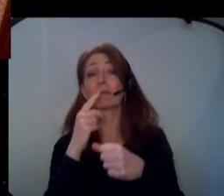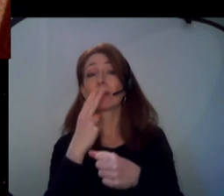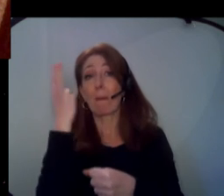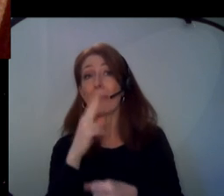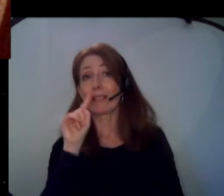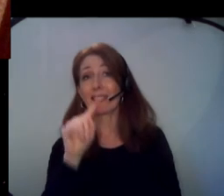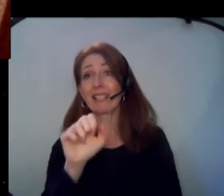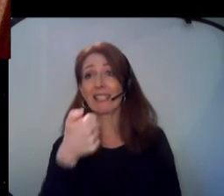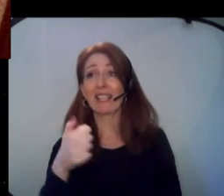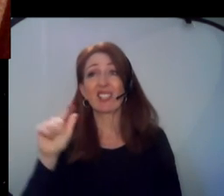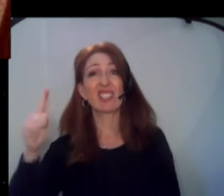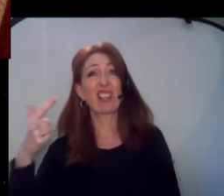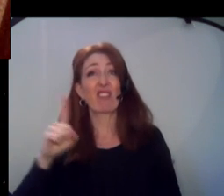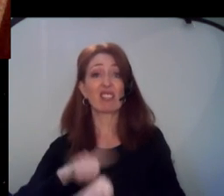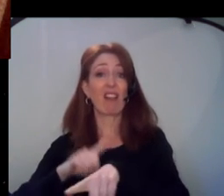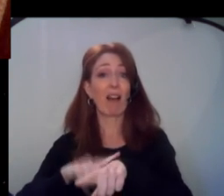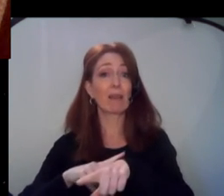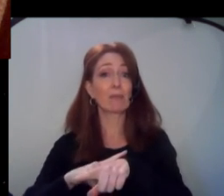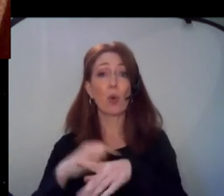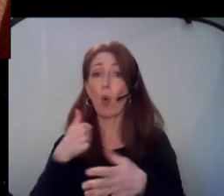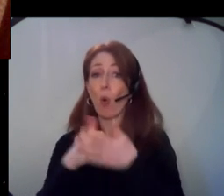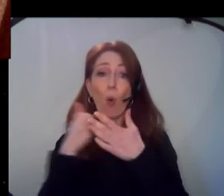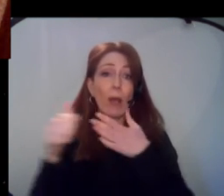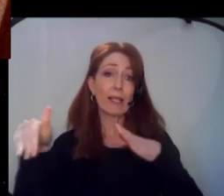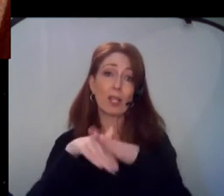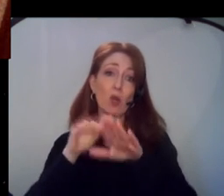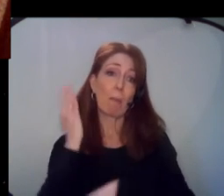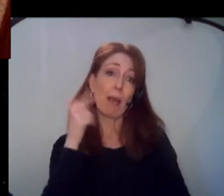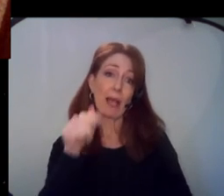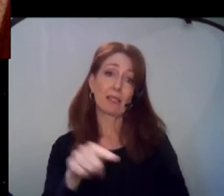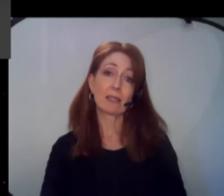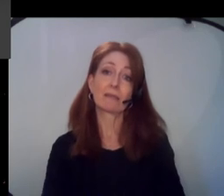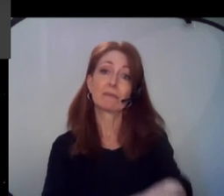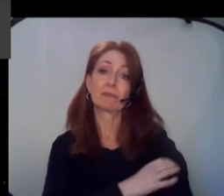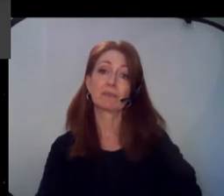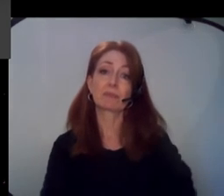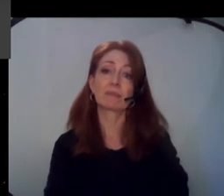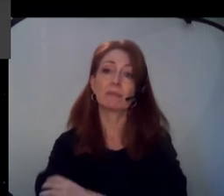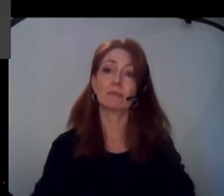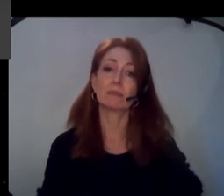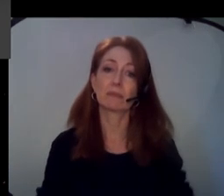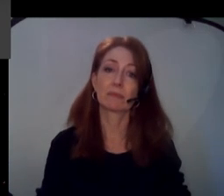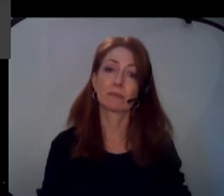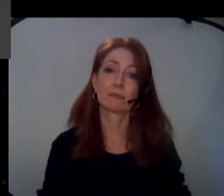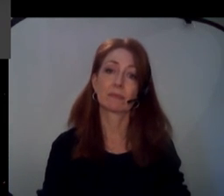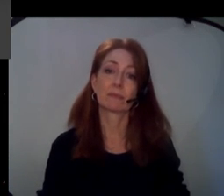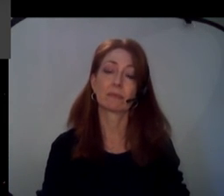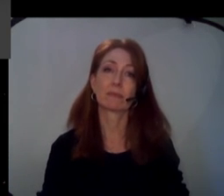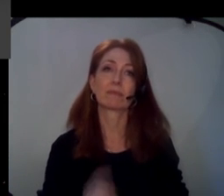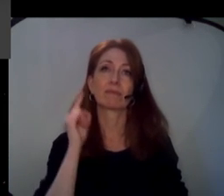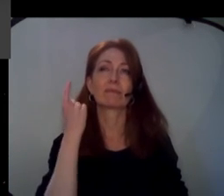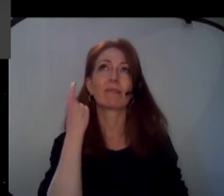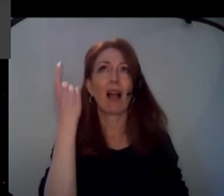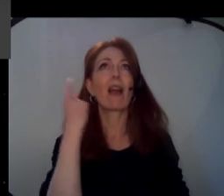the maid is always there. Playing a central role. I think this perhaps comes back to, you know, being a woman in the